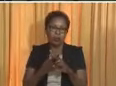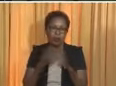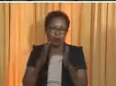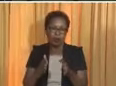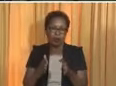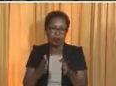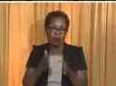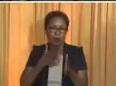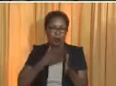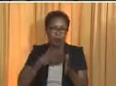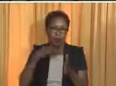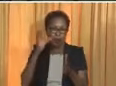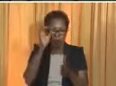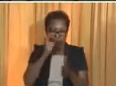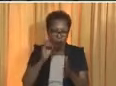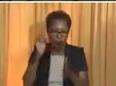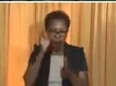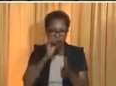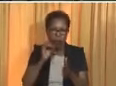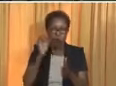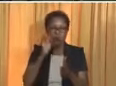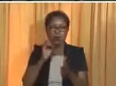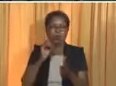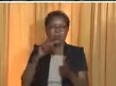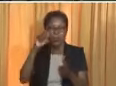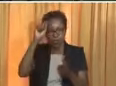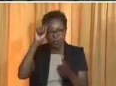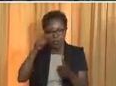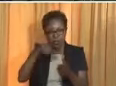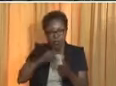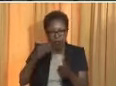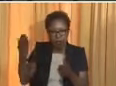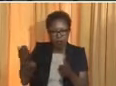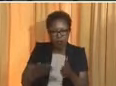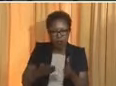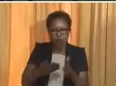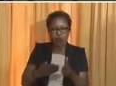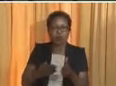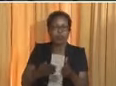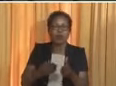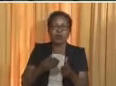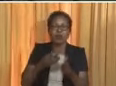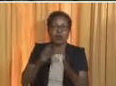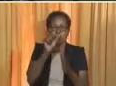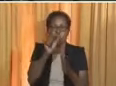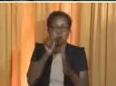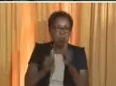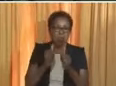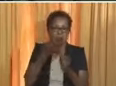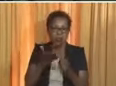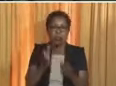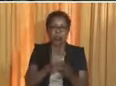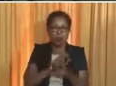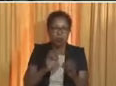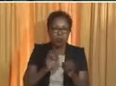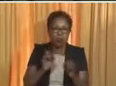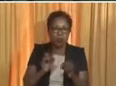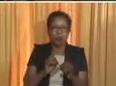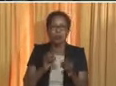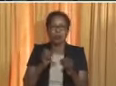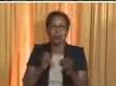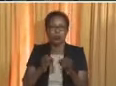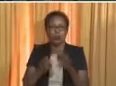In my opinion, the learned judges introduced a non-constitutional actor called an initiator, who performs a